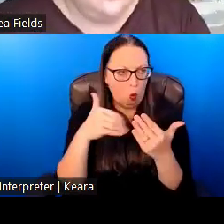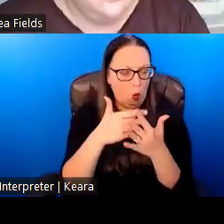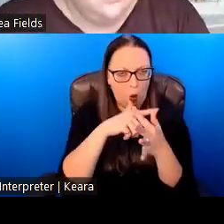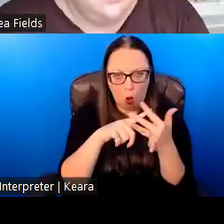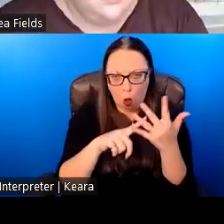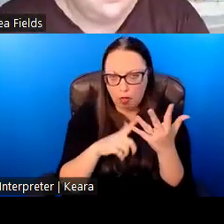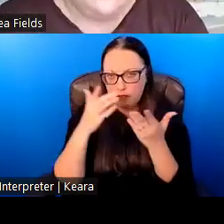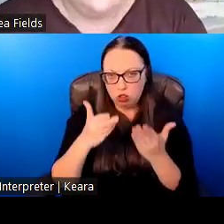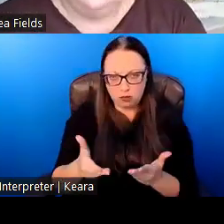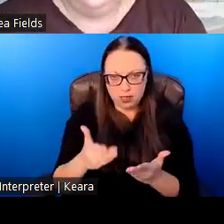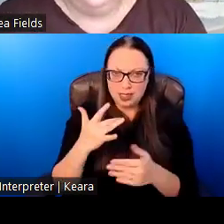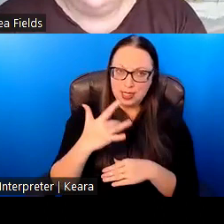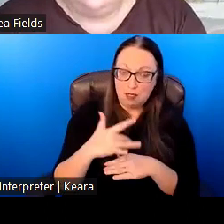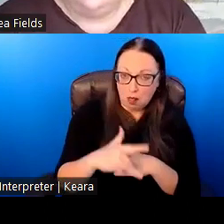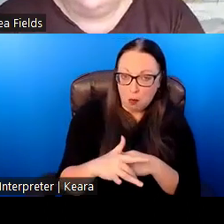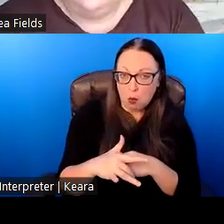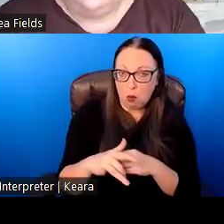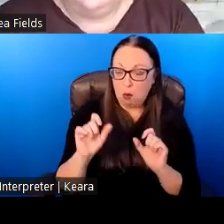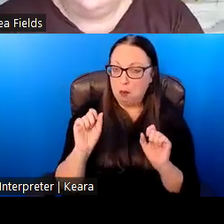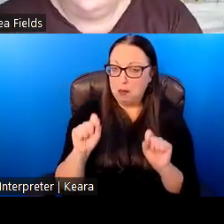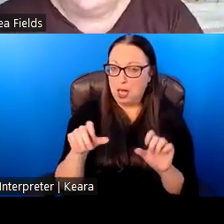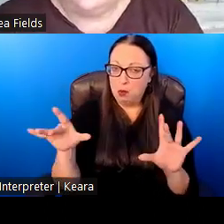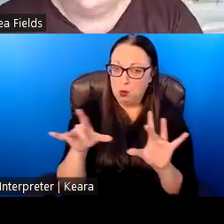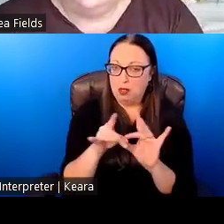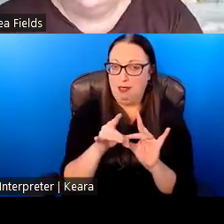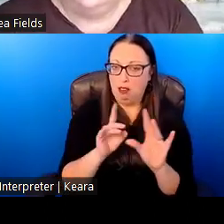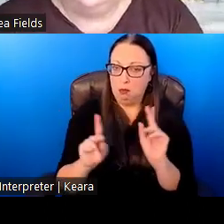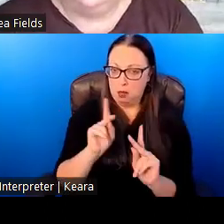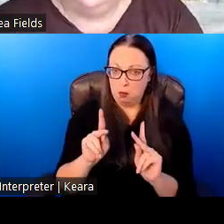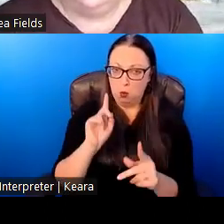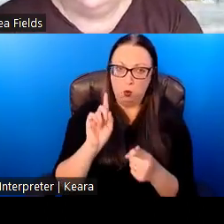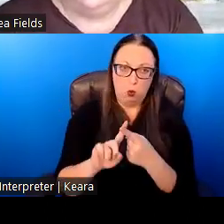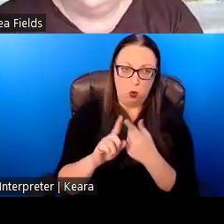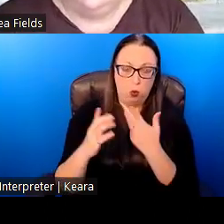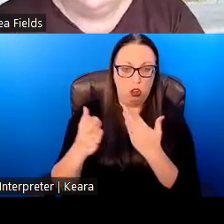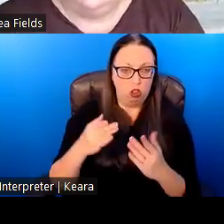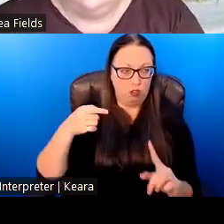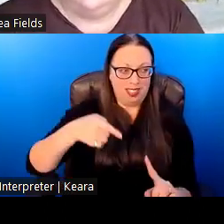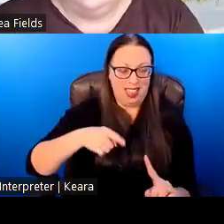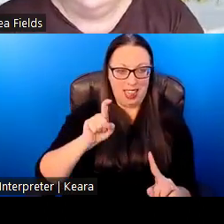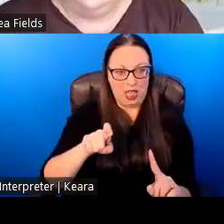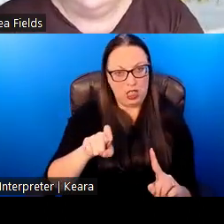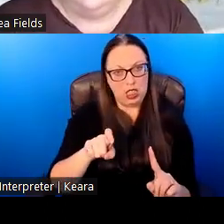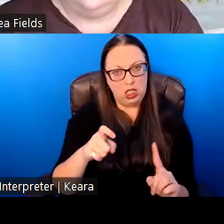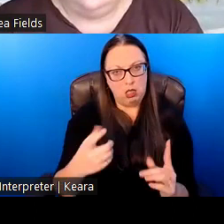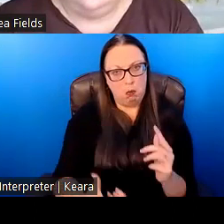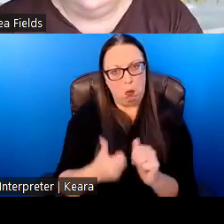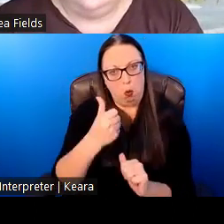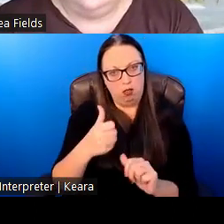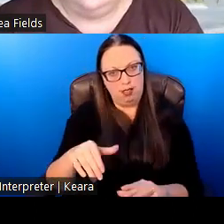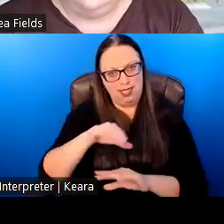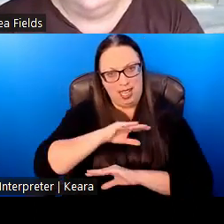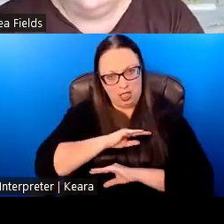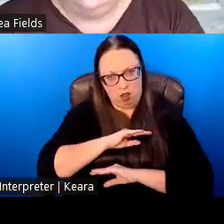are available and really being able to connect individuals to the service that they need most and that meets their needs at that time.